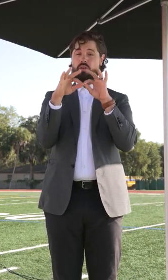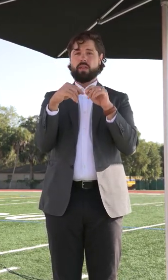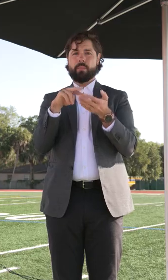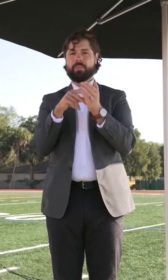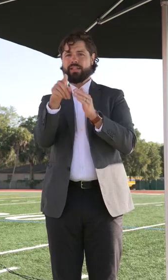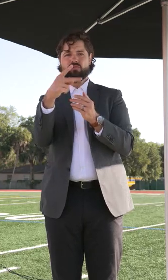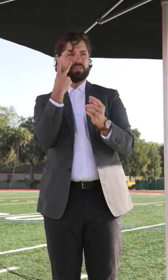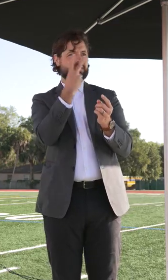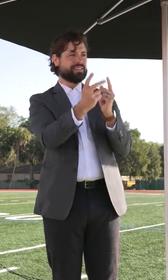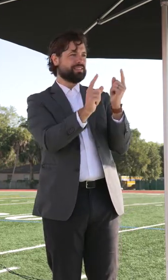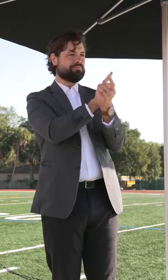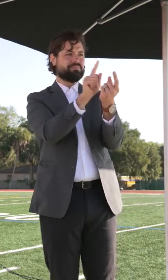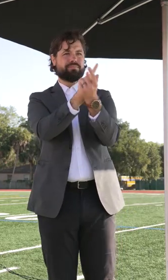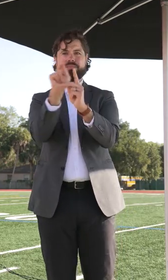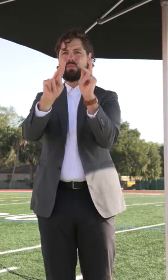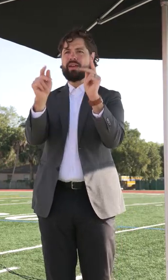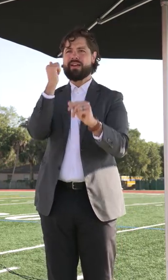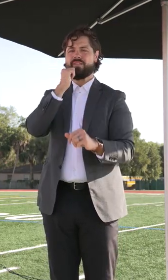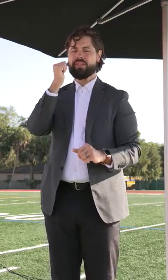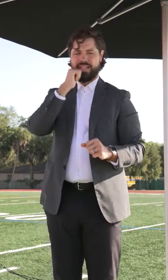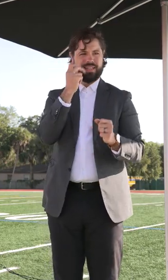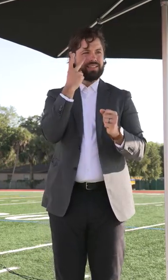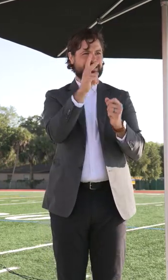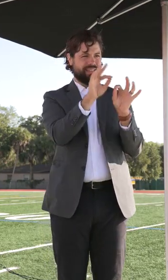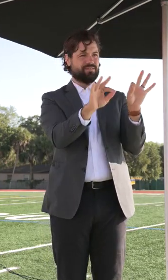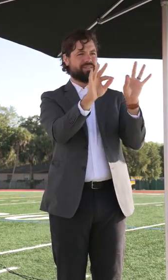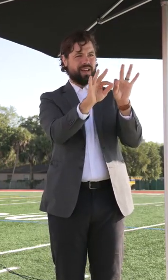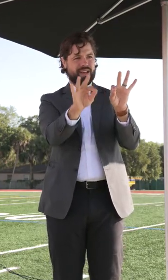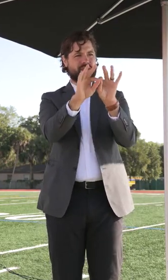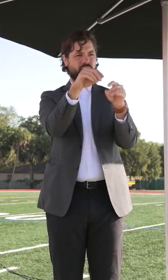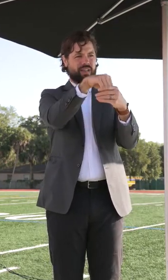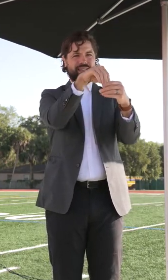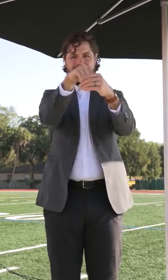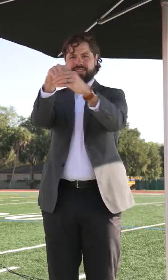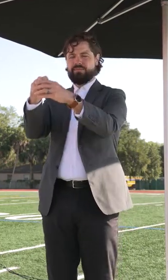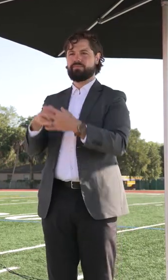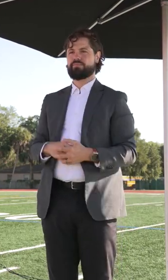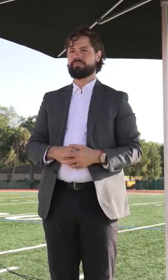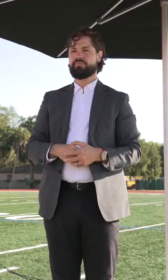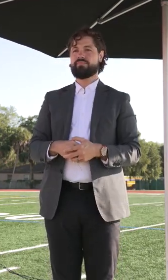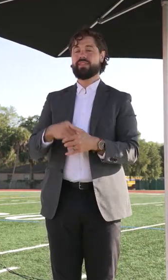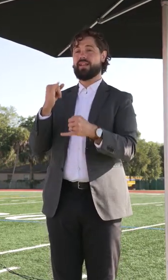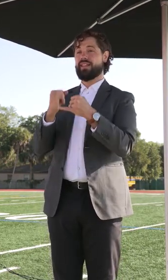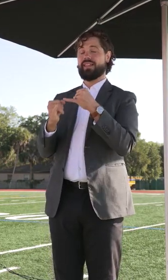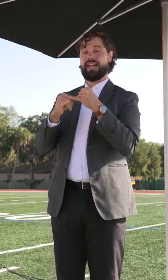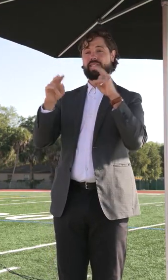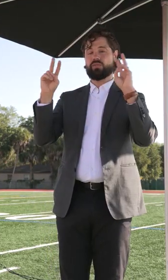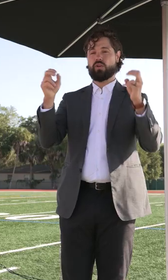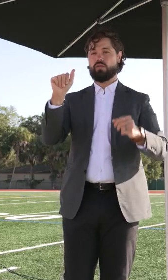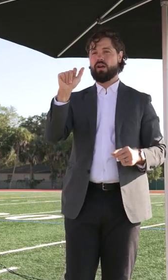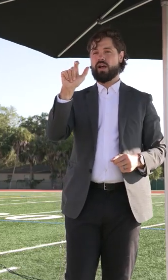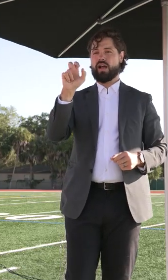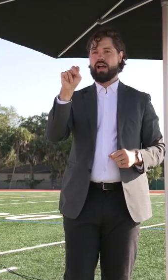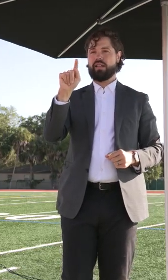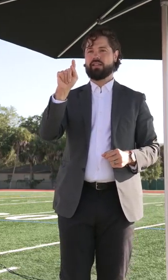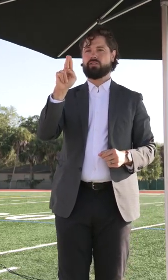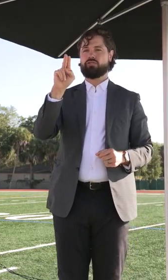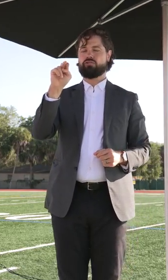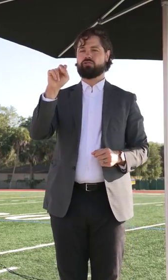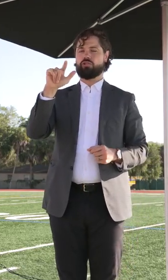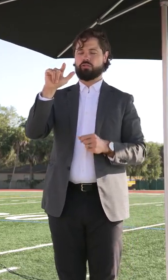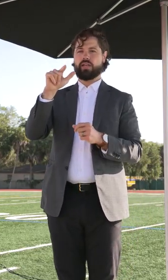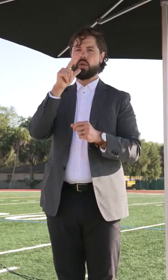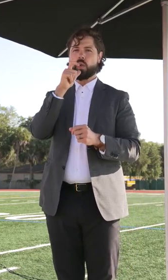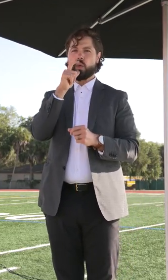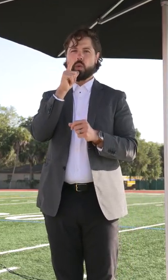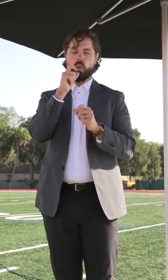meet. My fellow classmates, I leave you today with a quote from Alan Turing, who broke the Nazi encryption code to help win